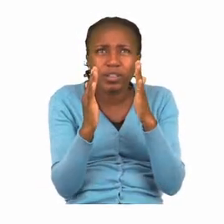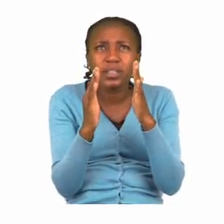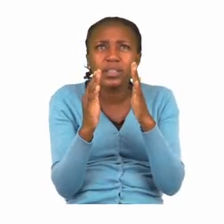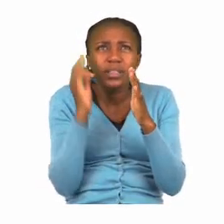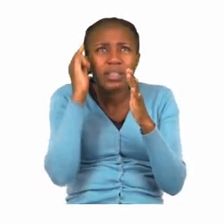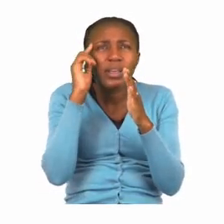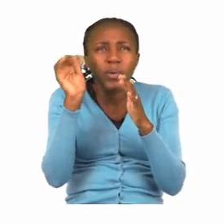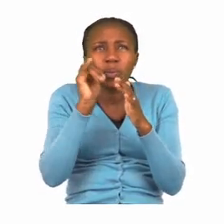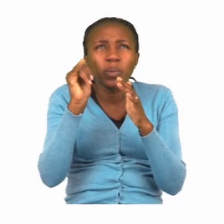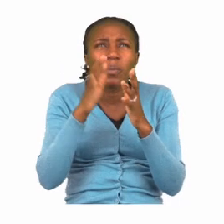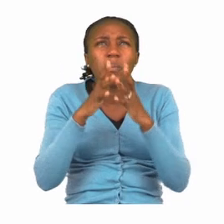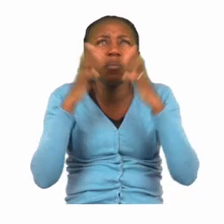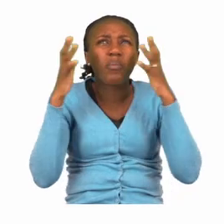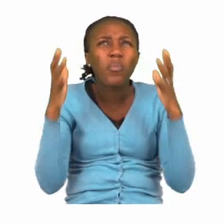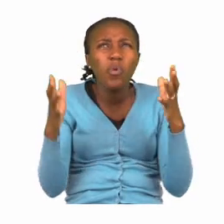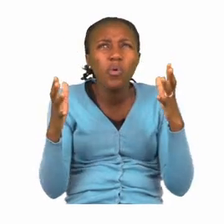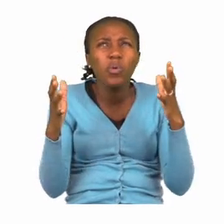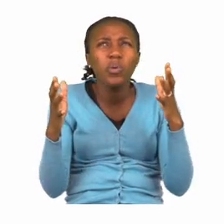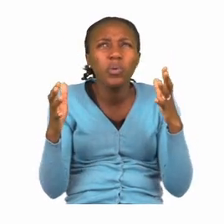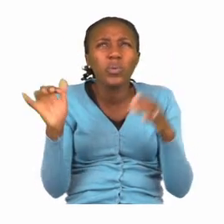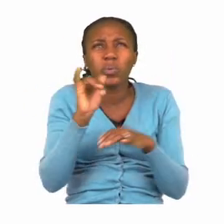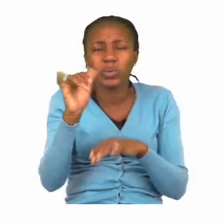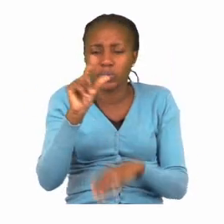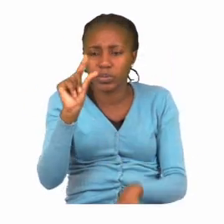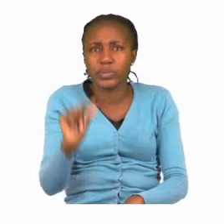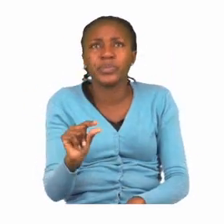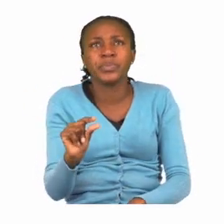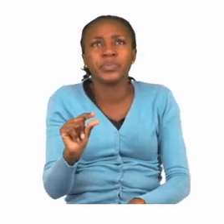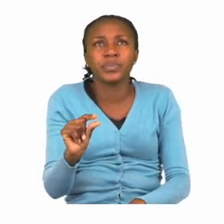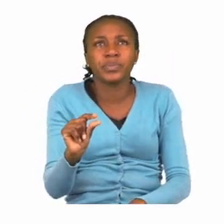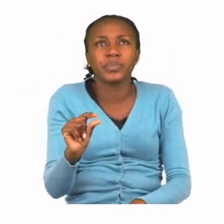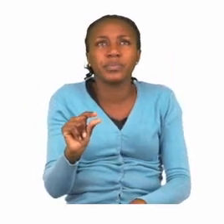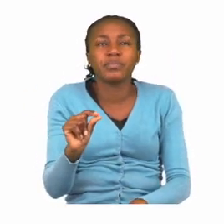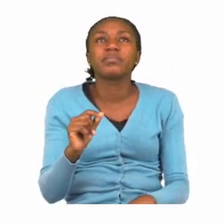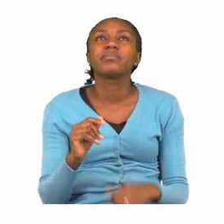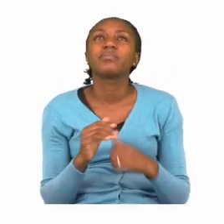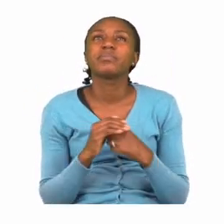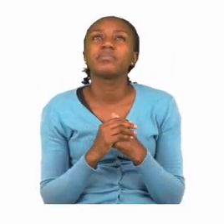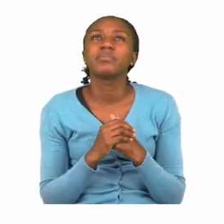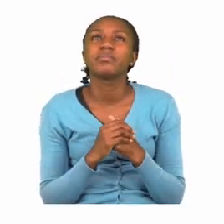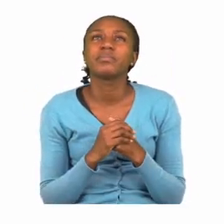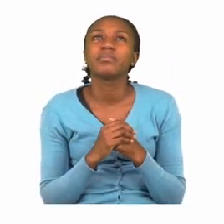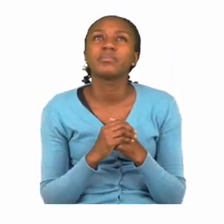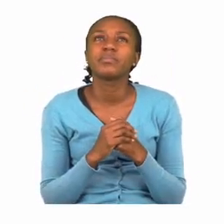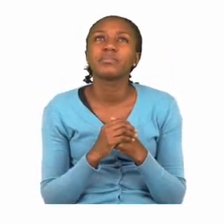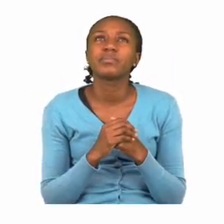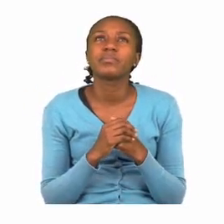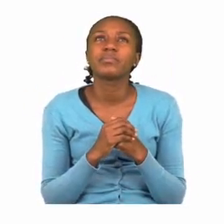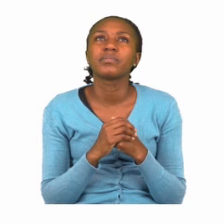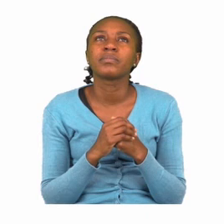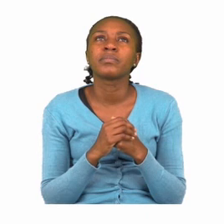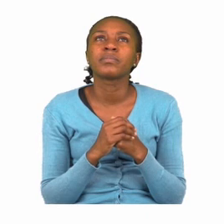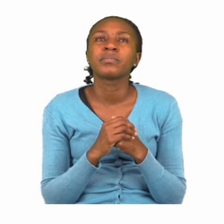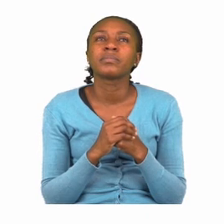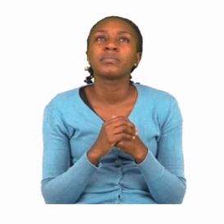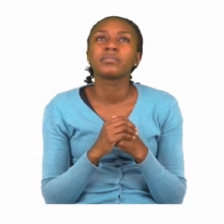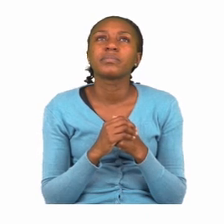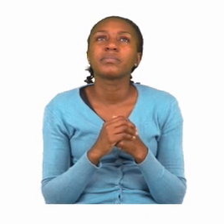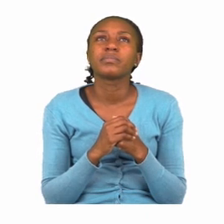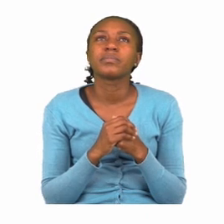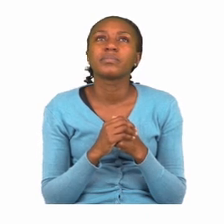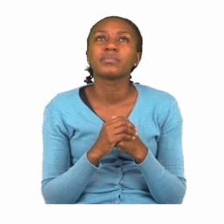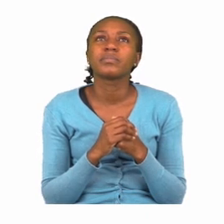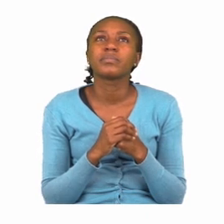one has more water in it and which one has less water in it. And then in each instruction you have to